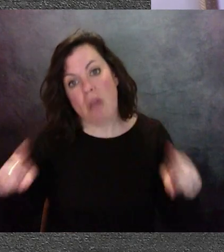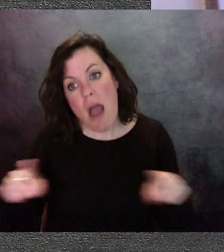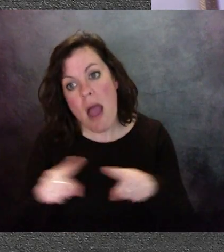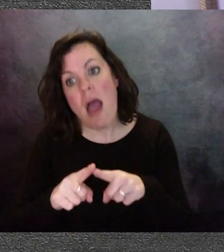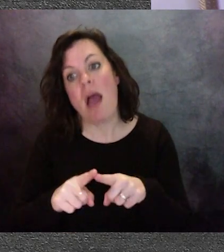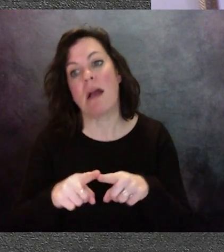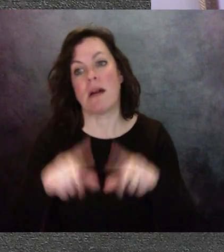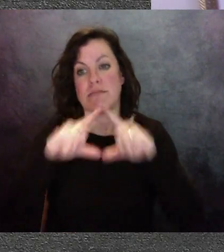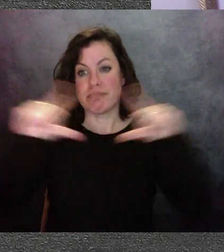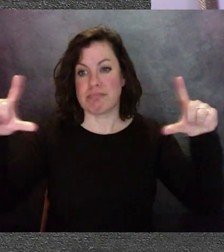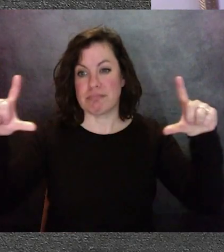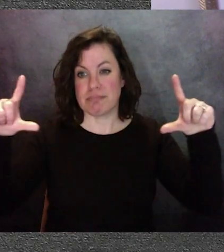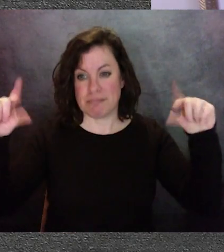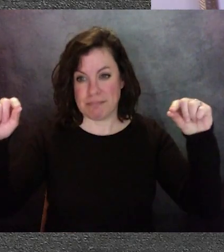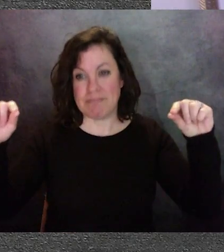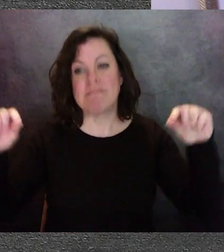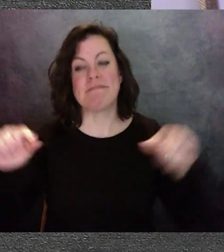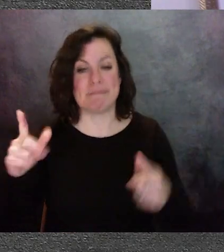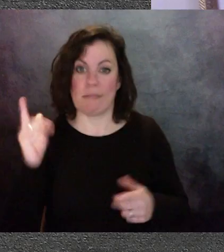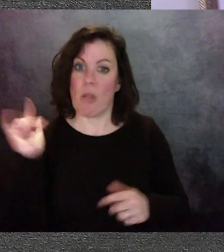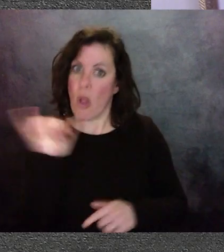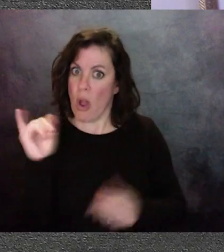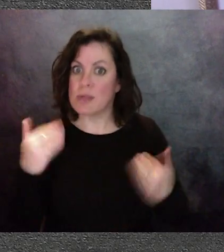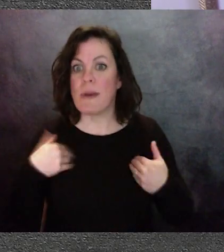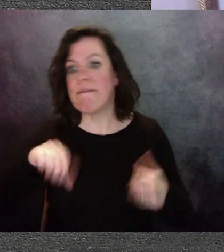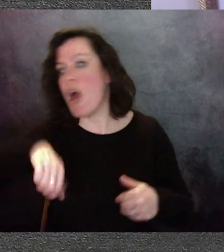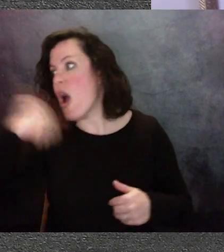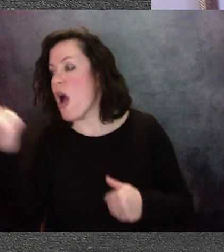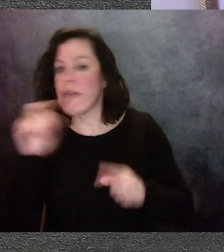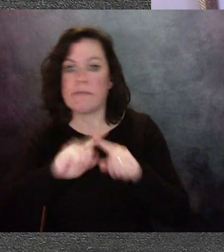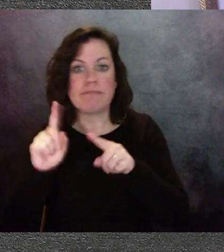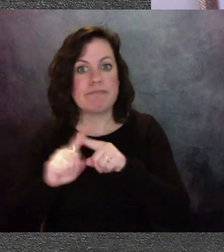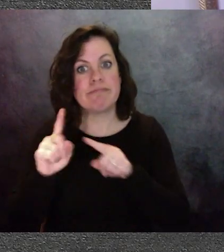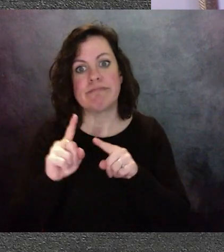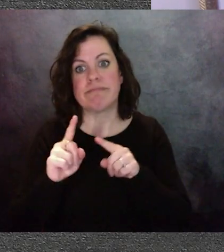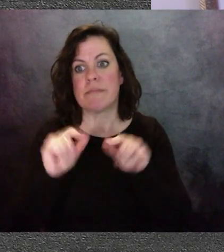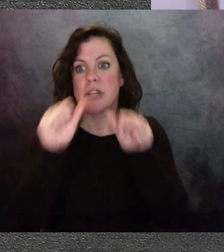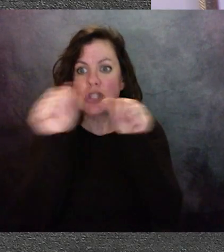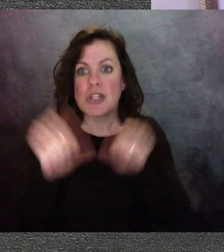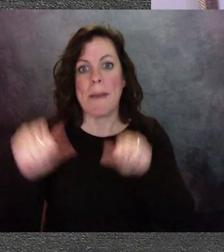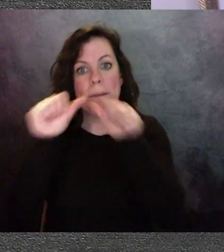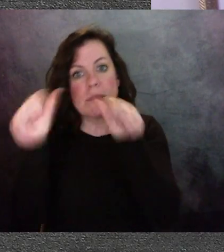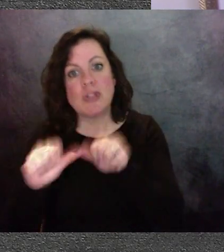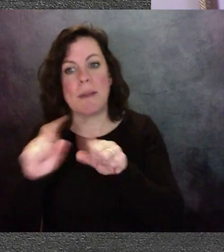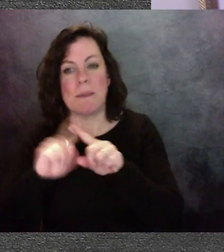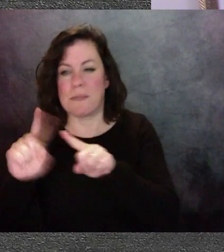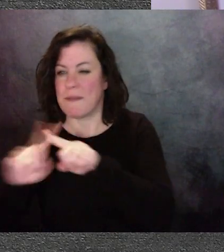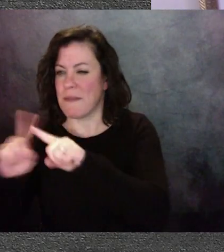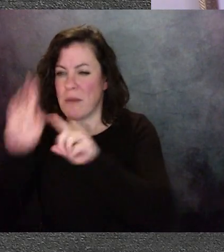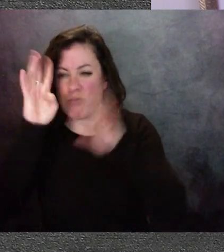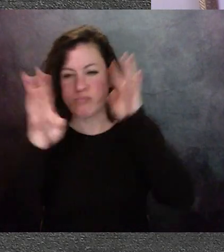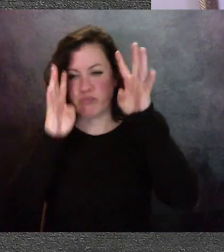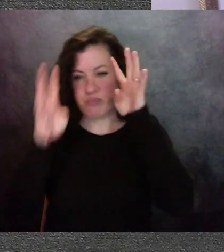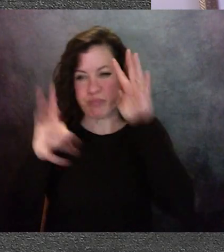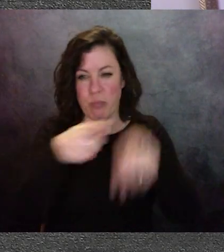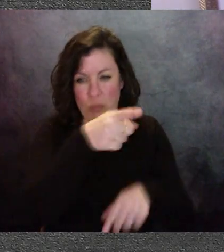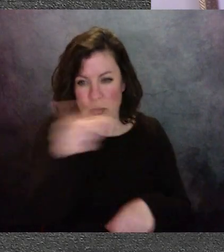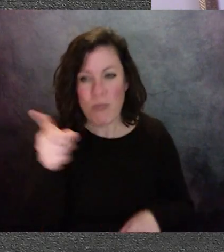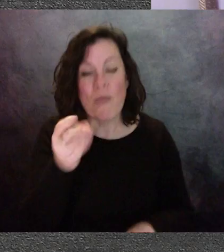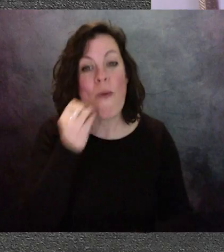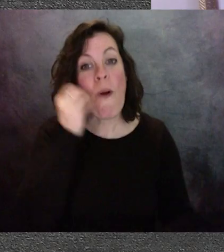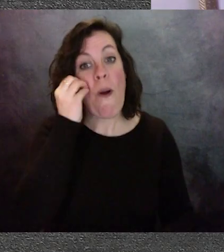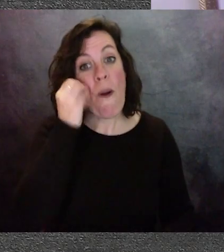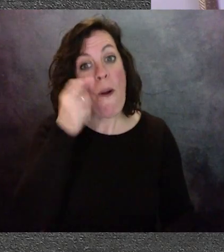special shapes and put them together to make new shapes. As a matter of fact, you at home are unique, just like